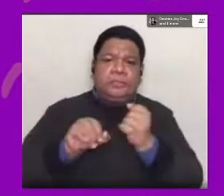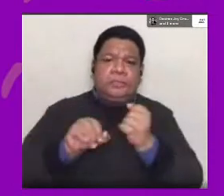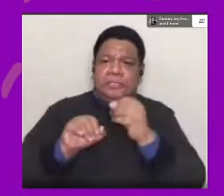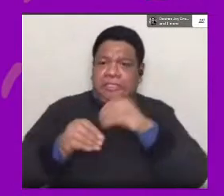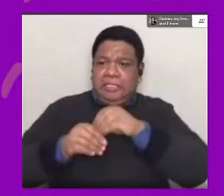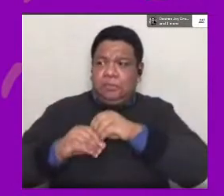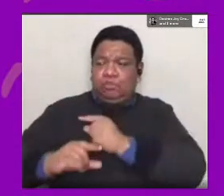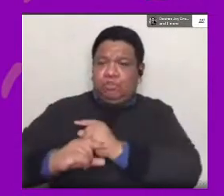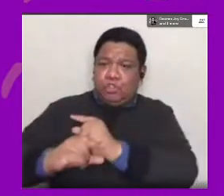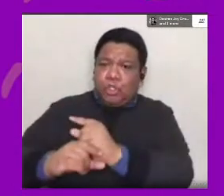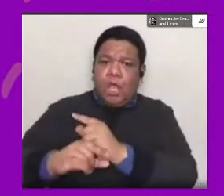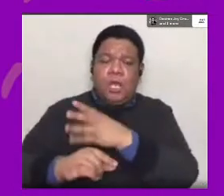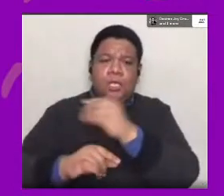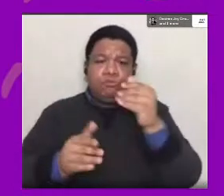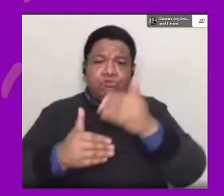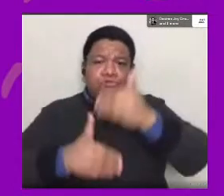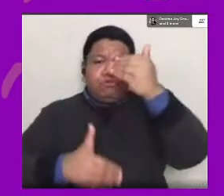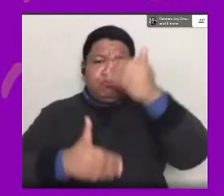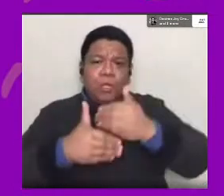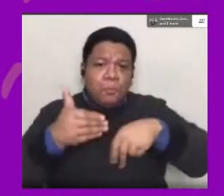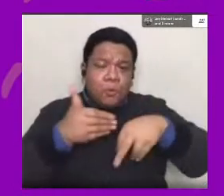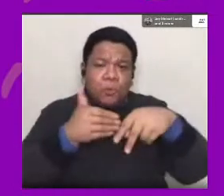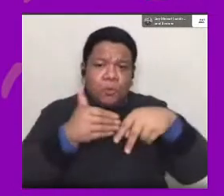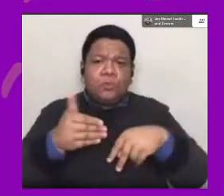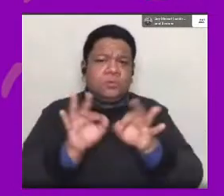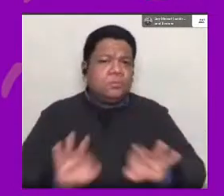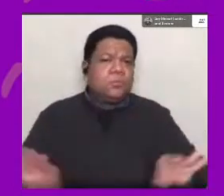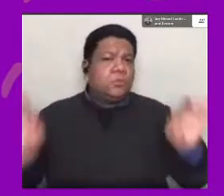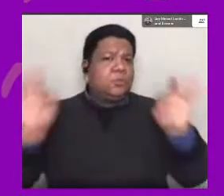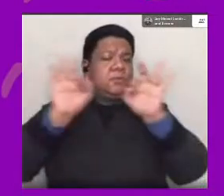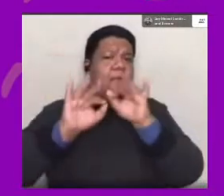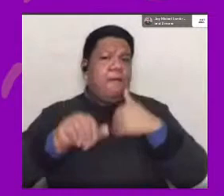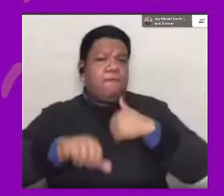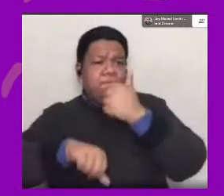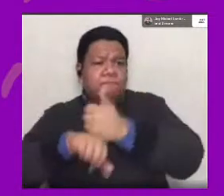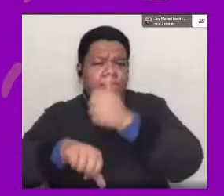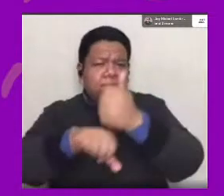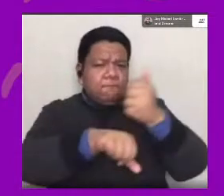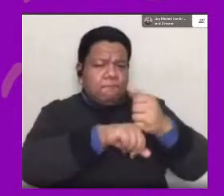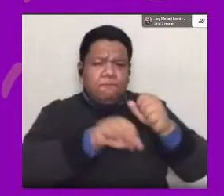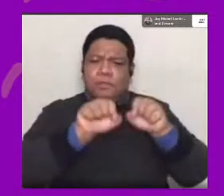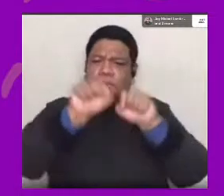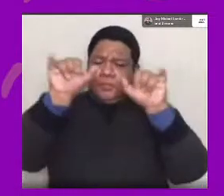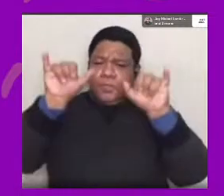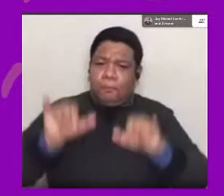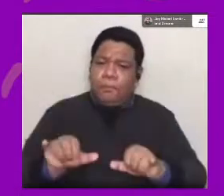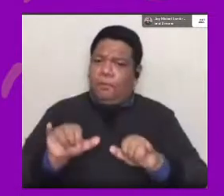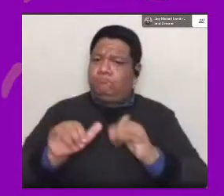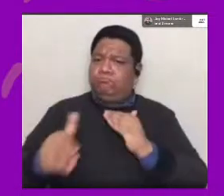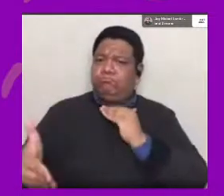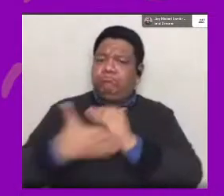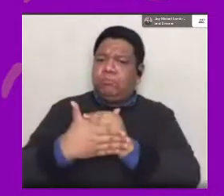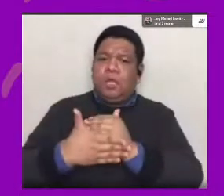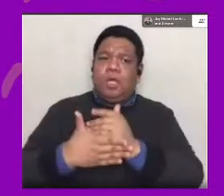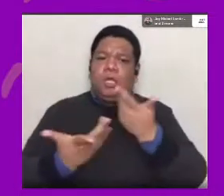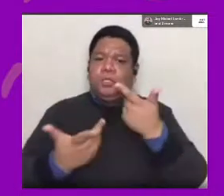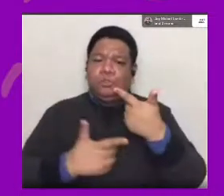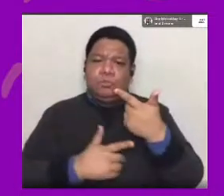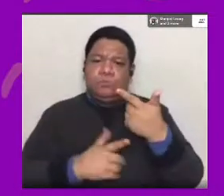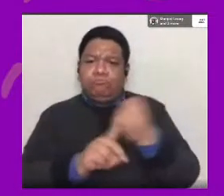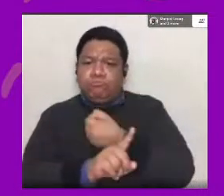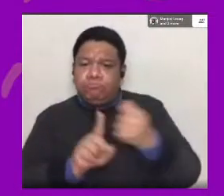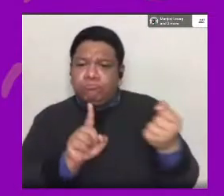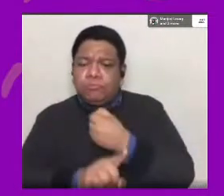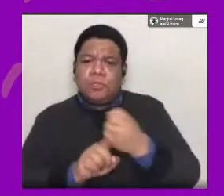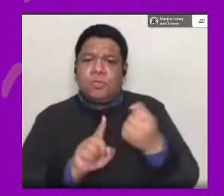outposts and checkpoints. It is crucial that mechanisms be put in place to prevent gender-based violence